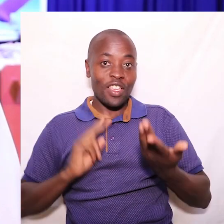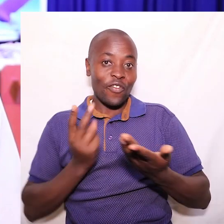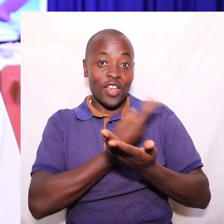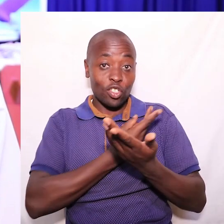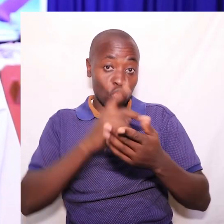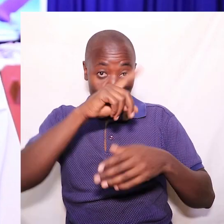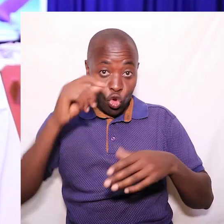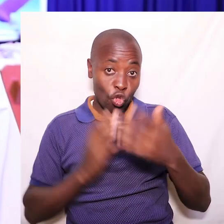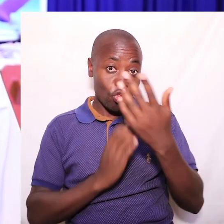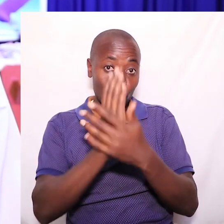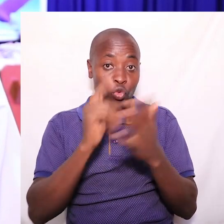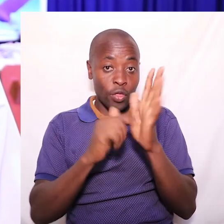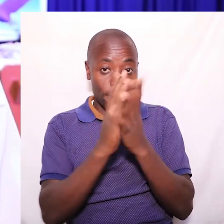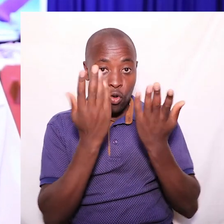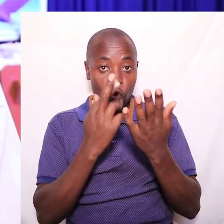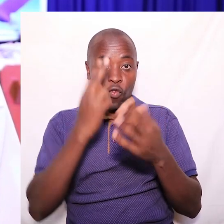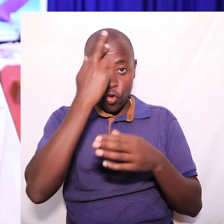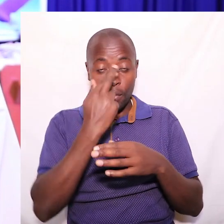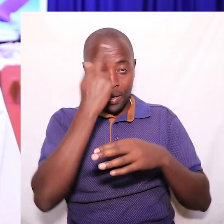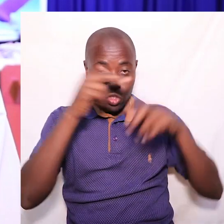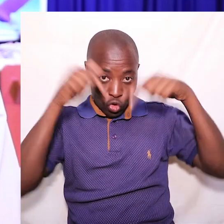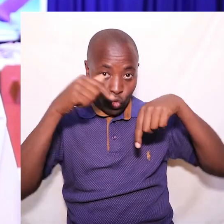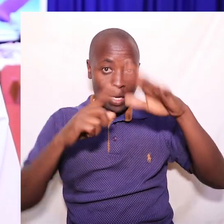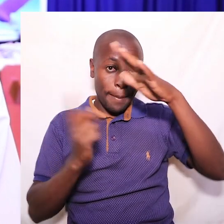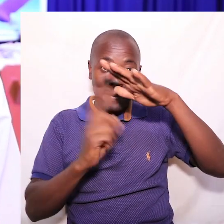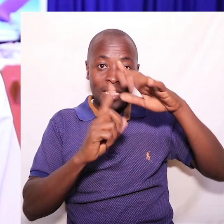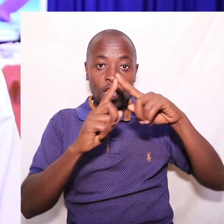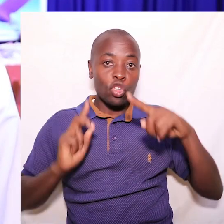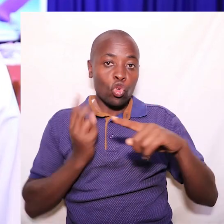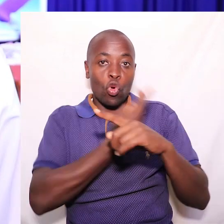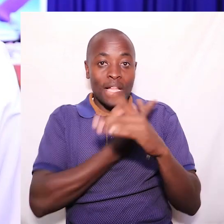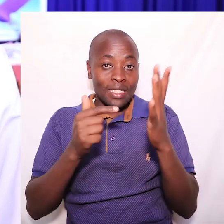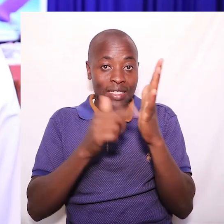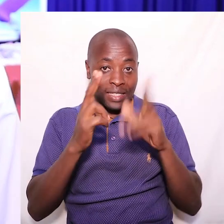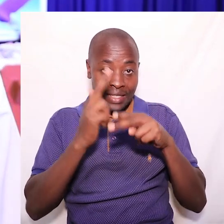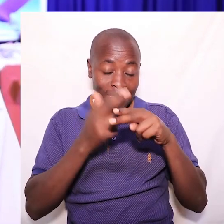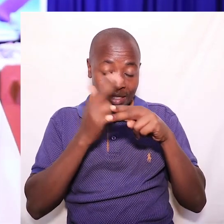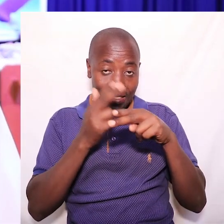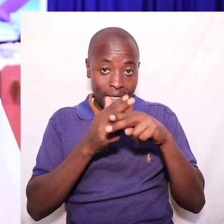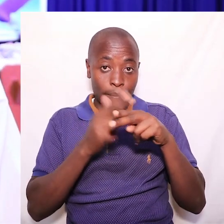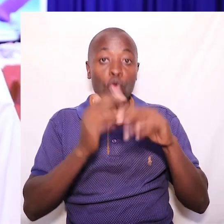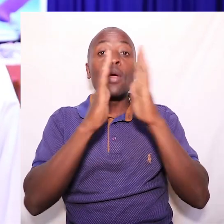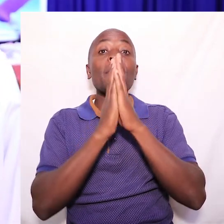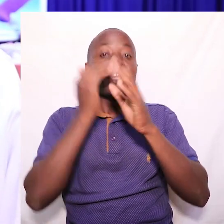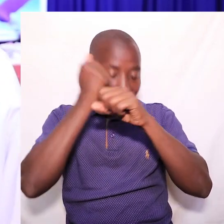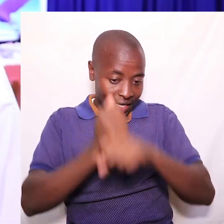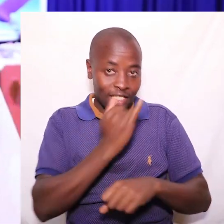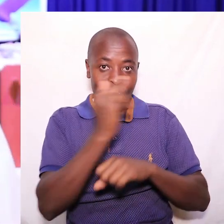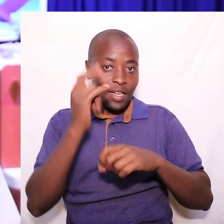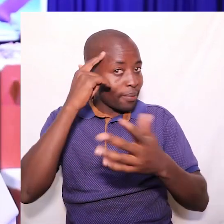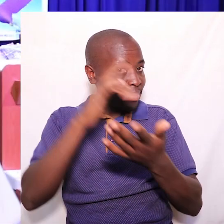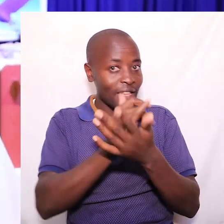go through, Lord Almighty, the book of Romans today, continue ministering to us. In Jesus' mighty name, we pray, trusting and believing.